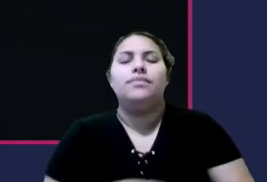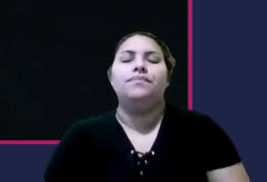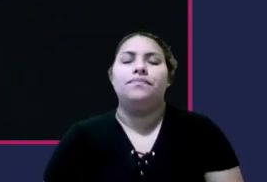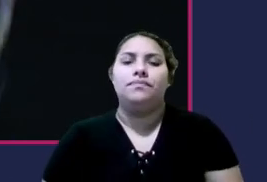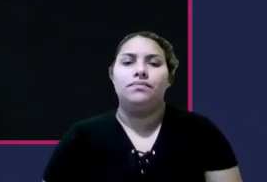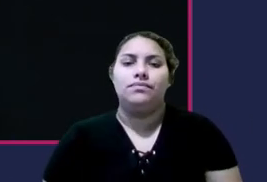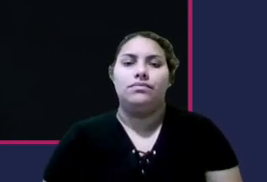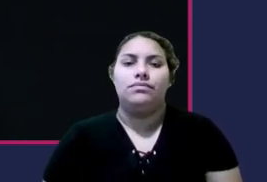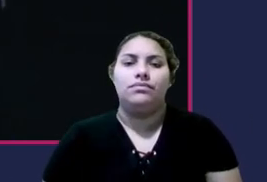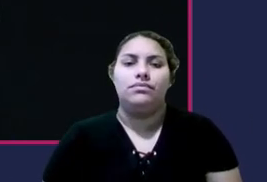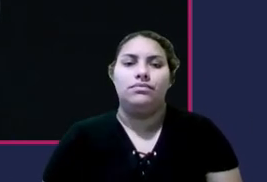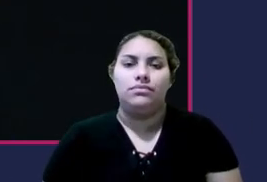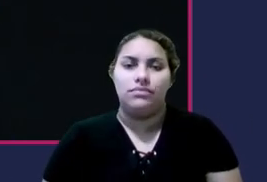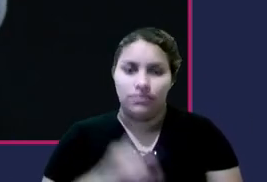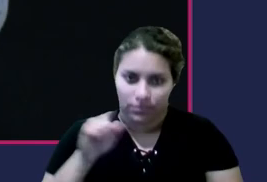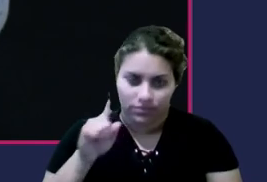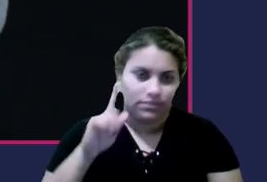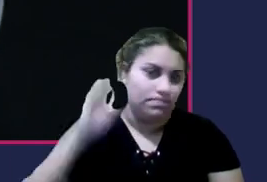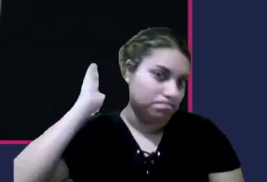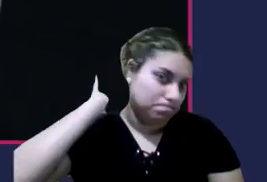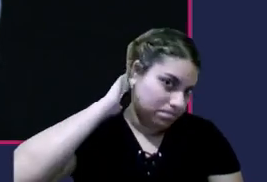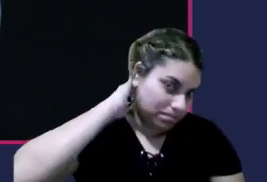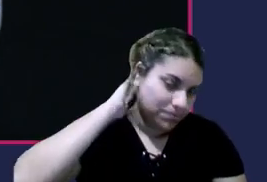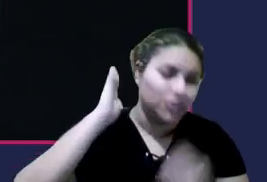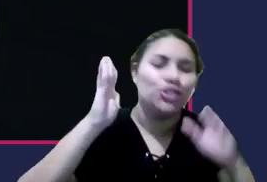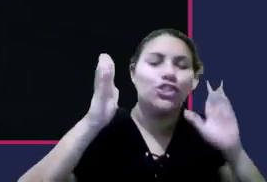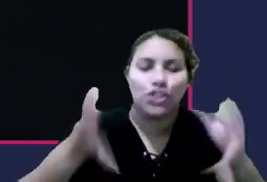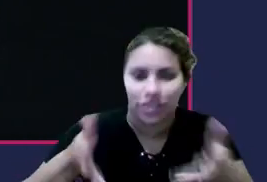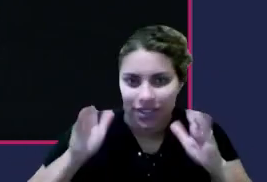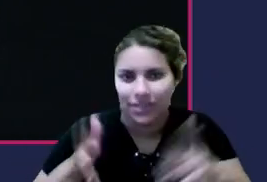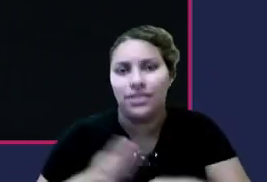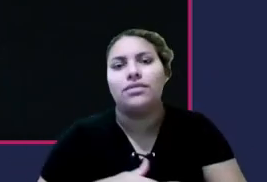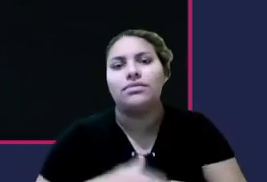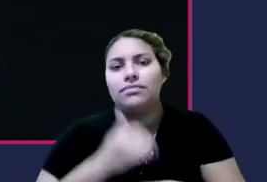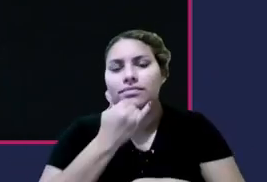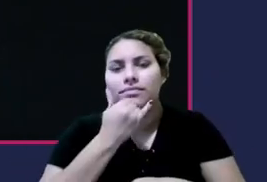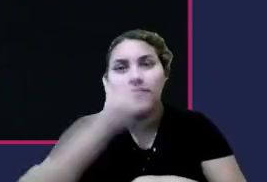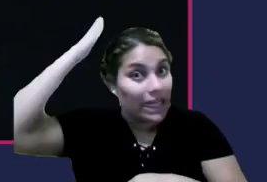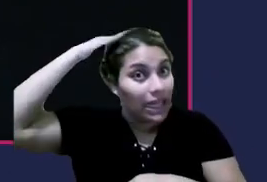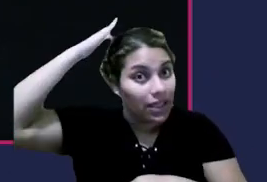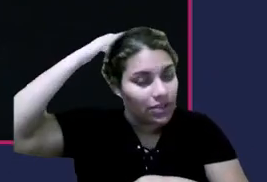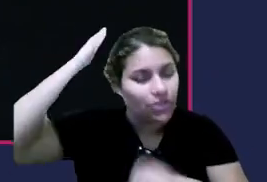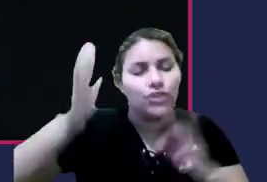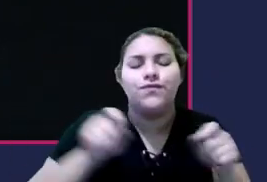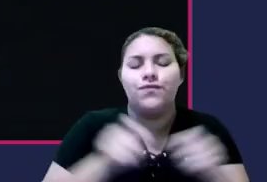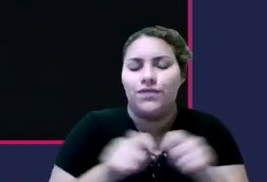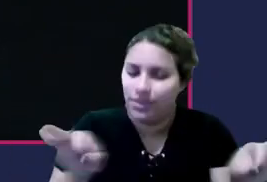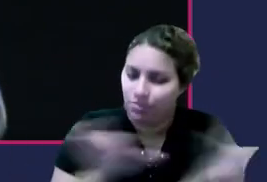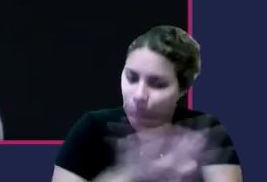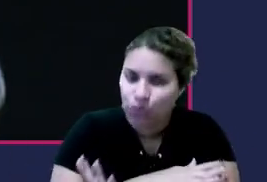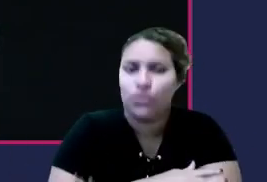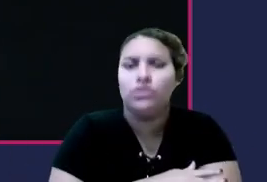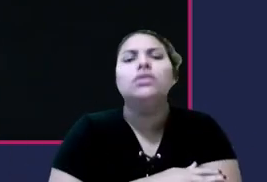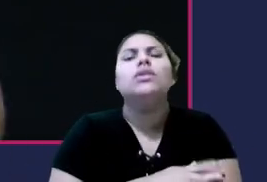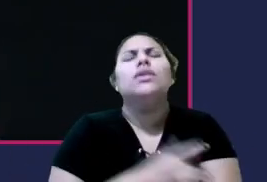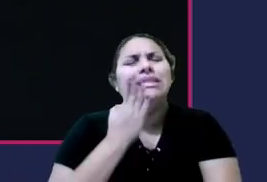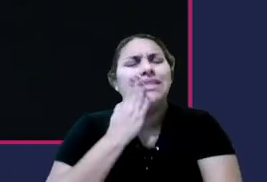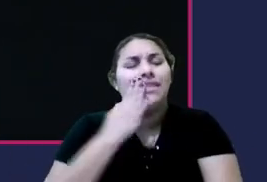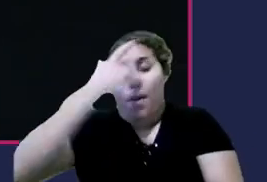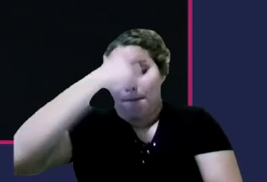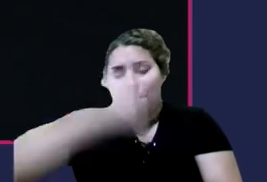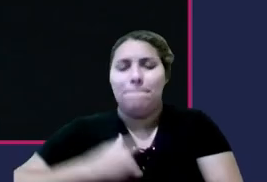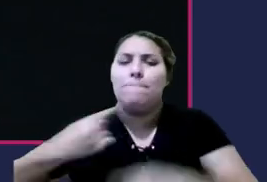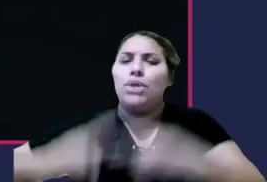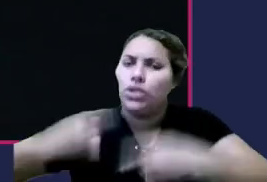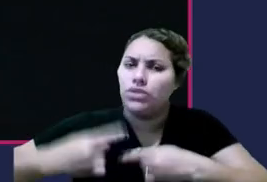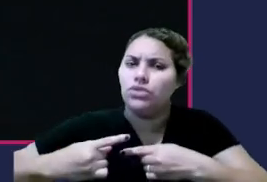that. And Paraná has done that. So we actually need political